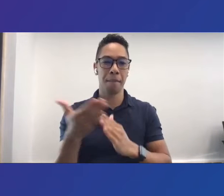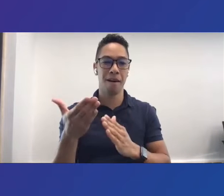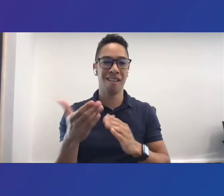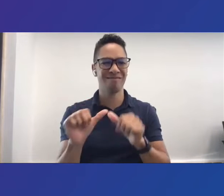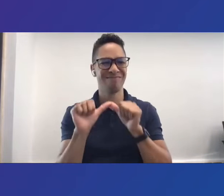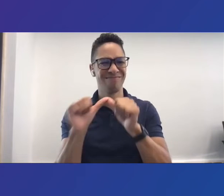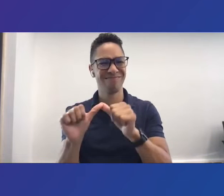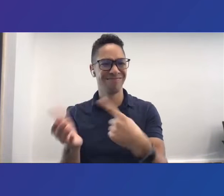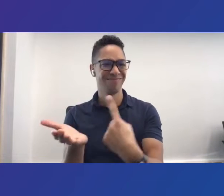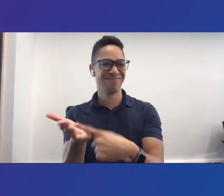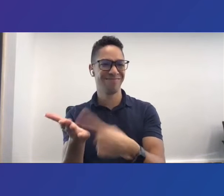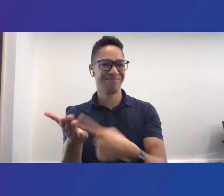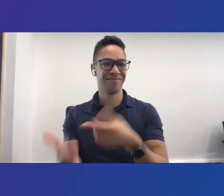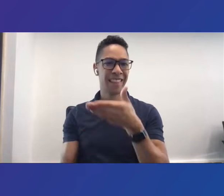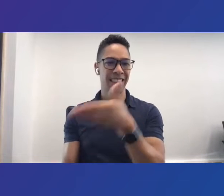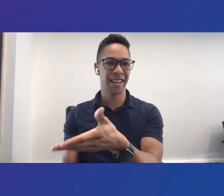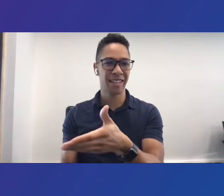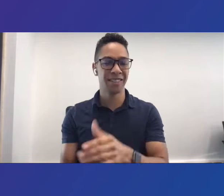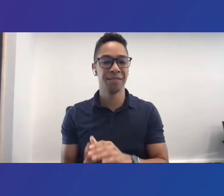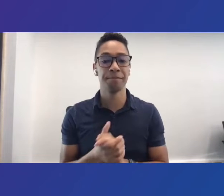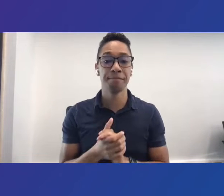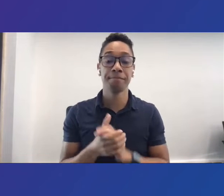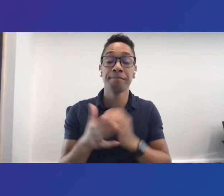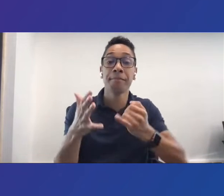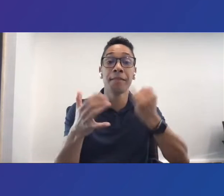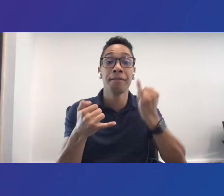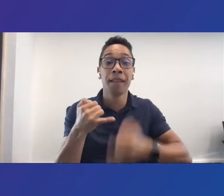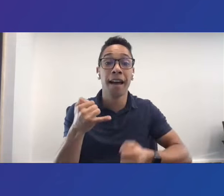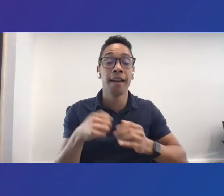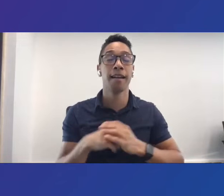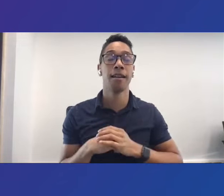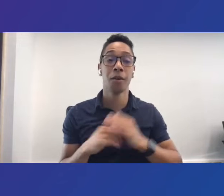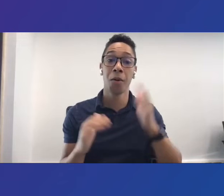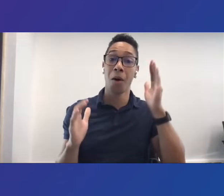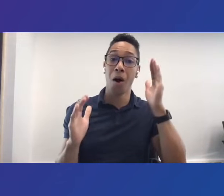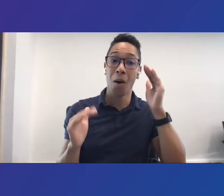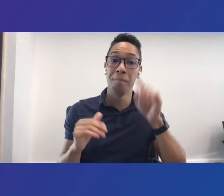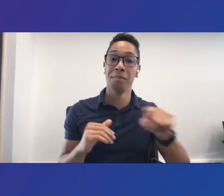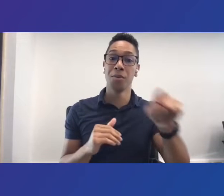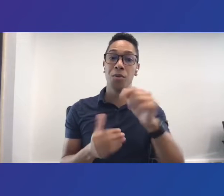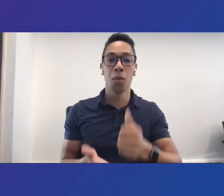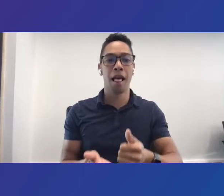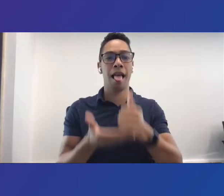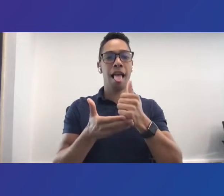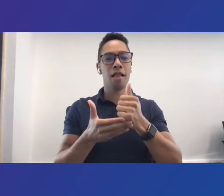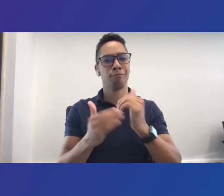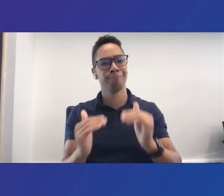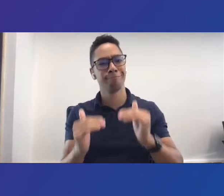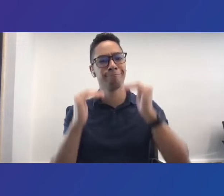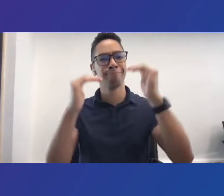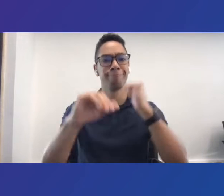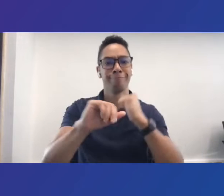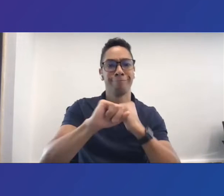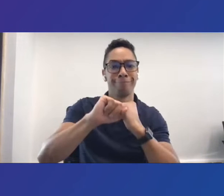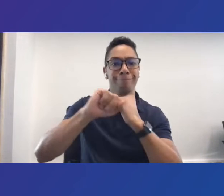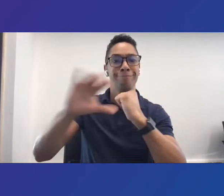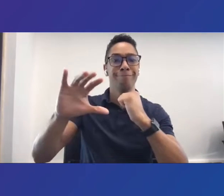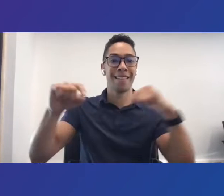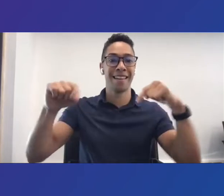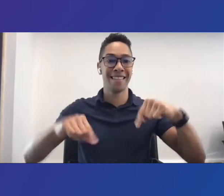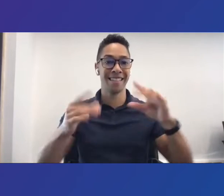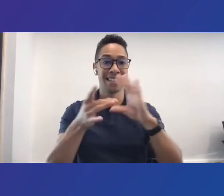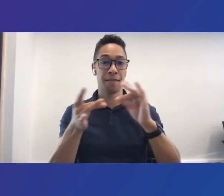the conversation. Lastly, we hope you will help us amplify these conversations.